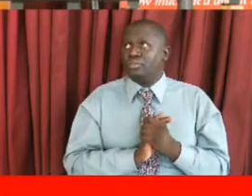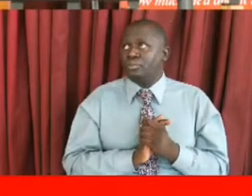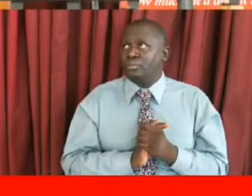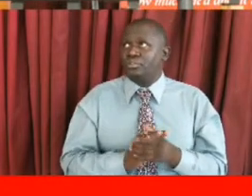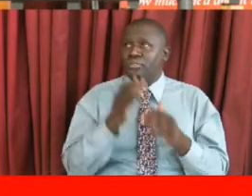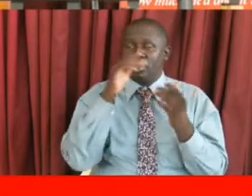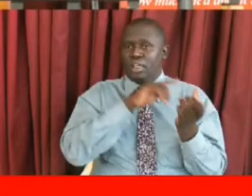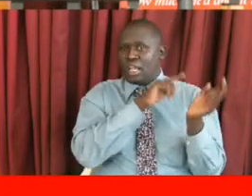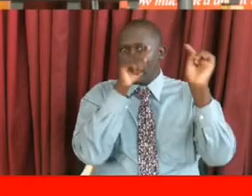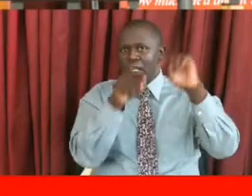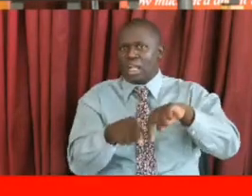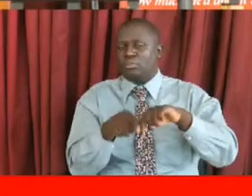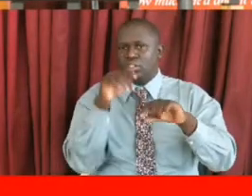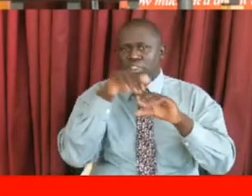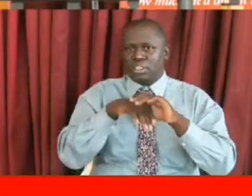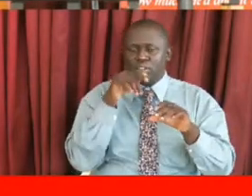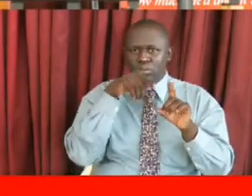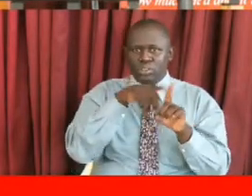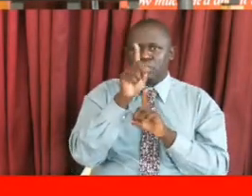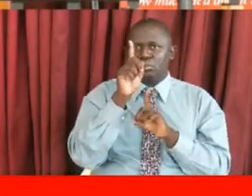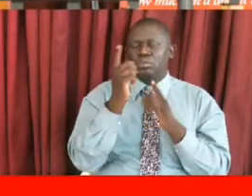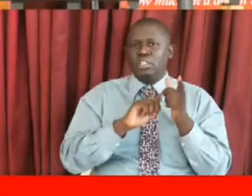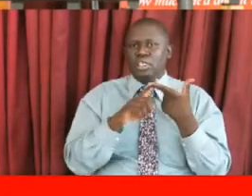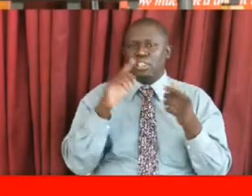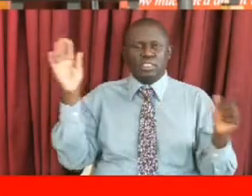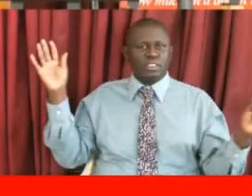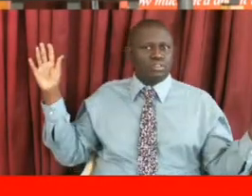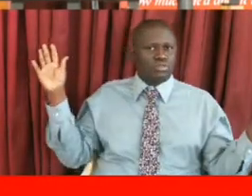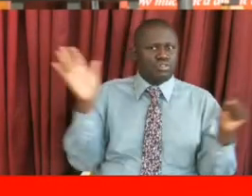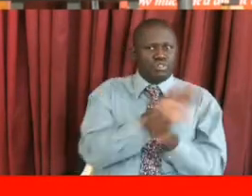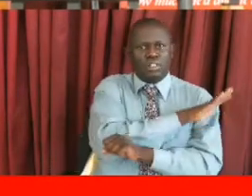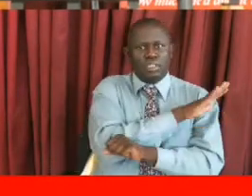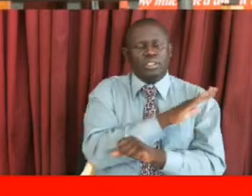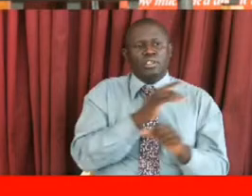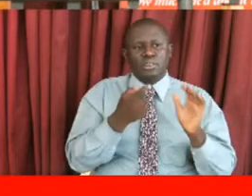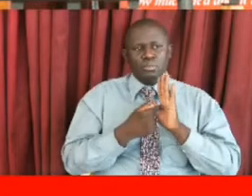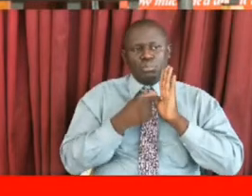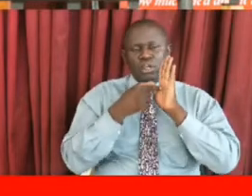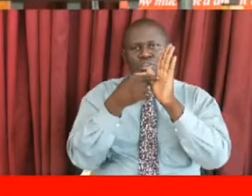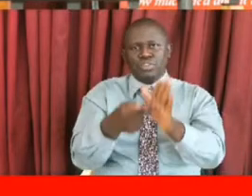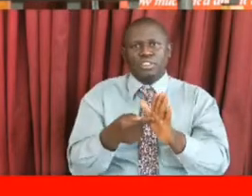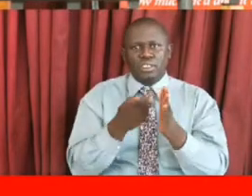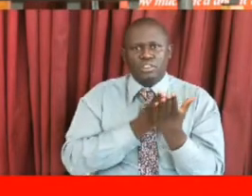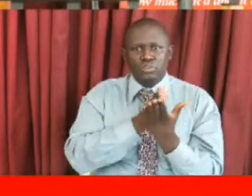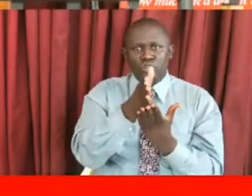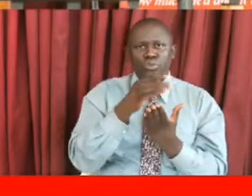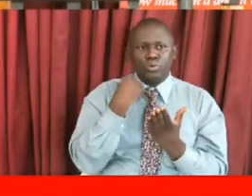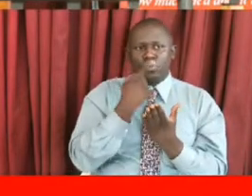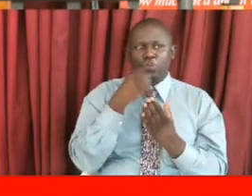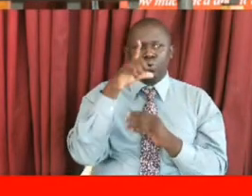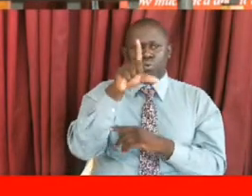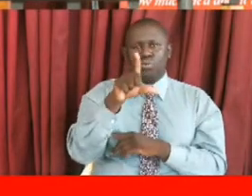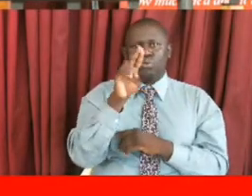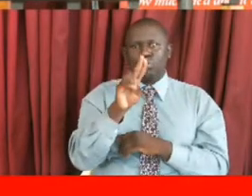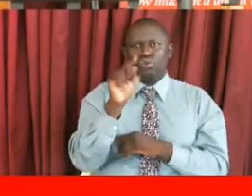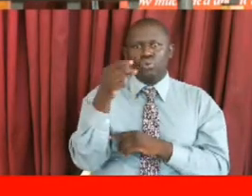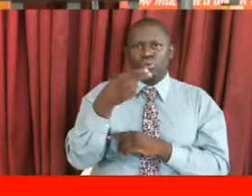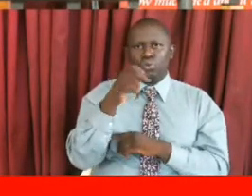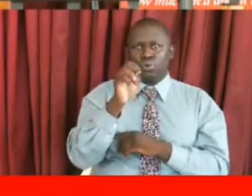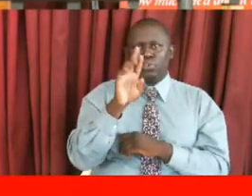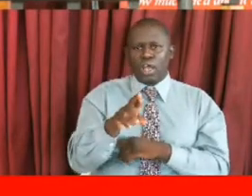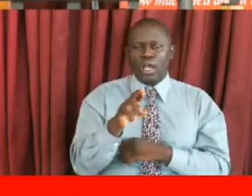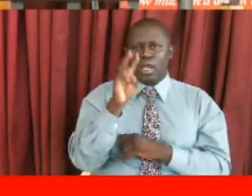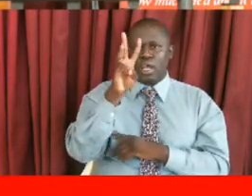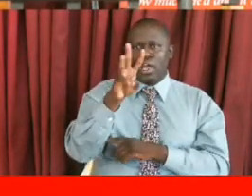into him he is fully manifested through Luther Wesley and